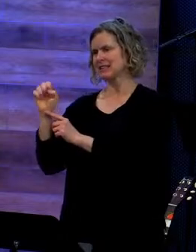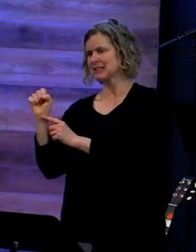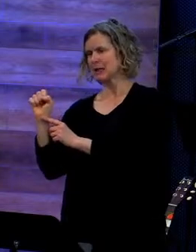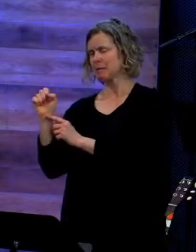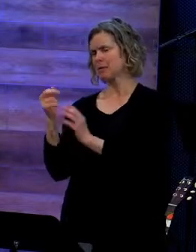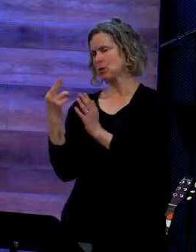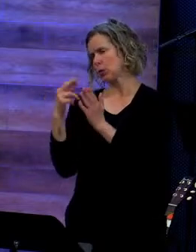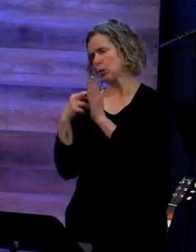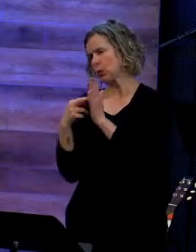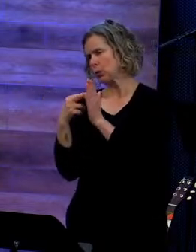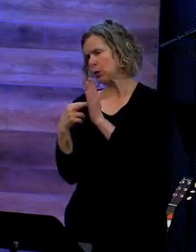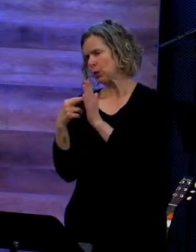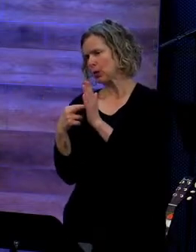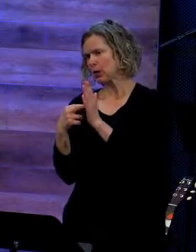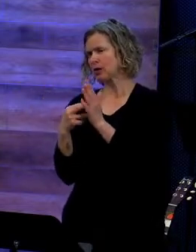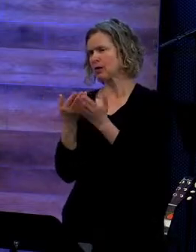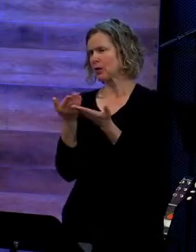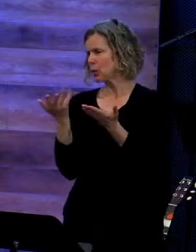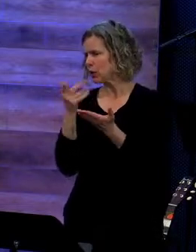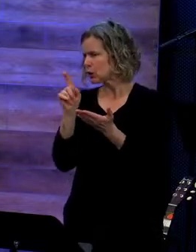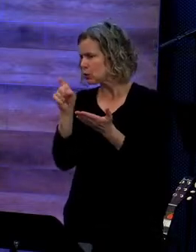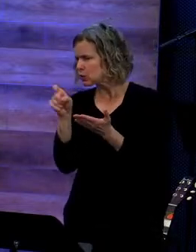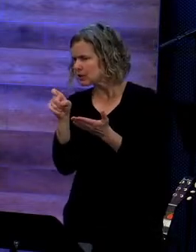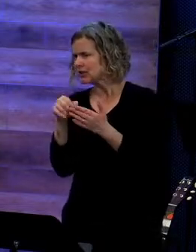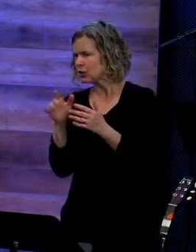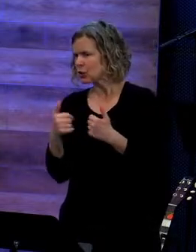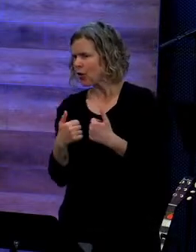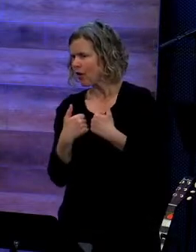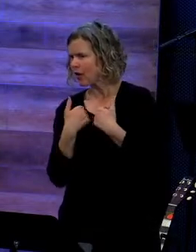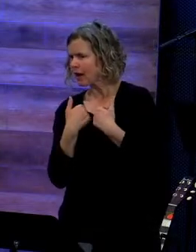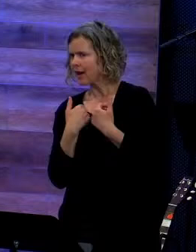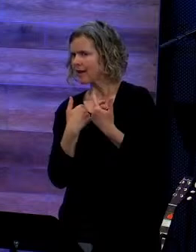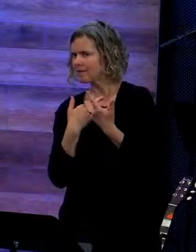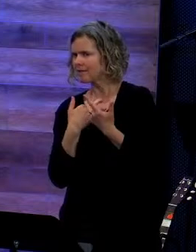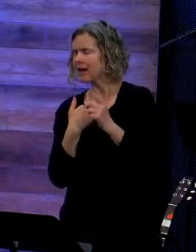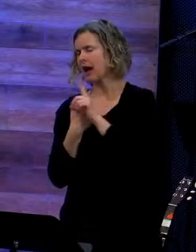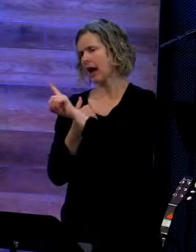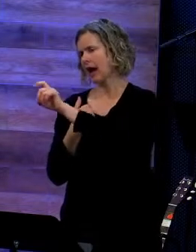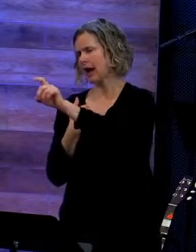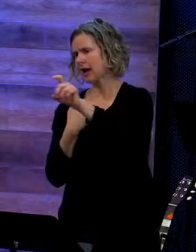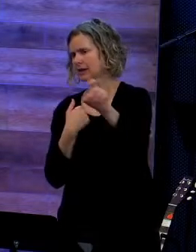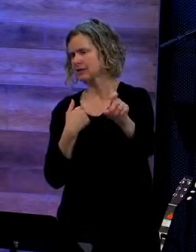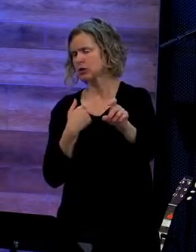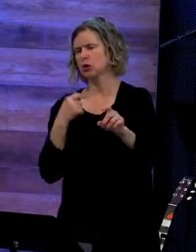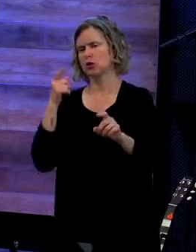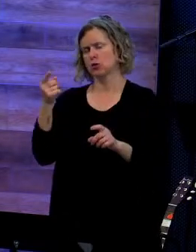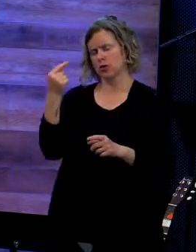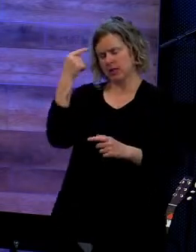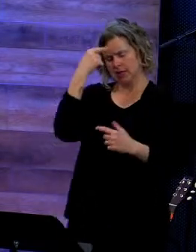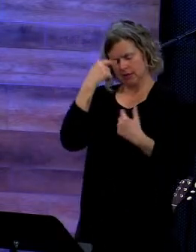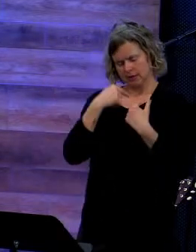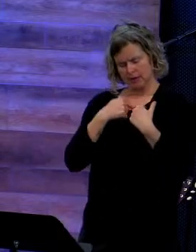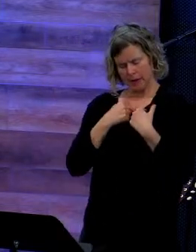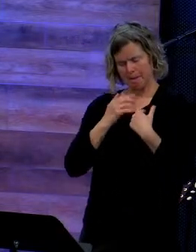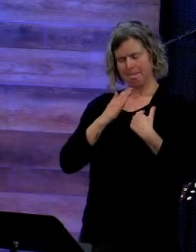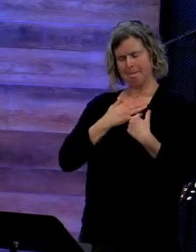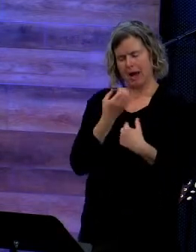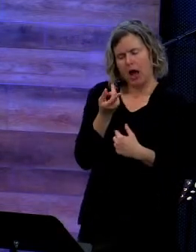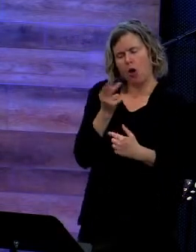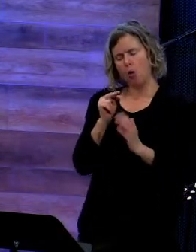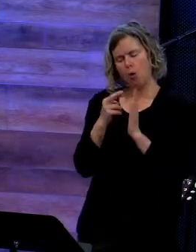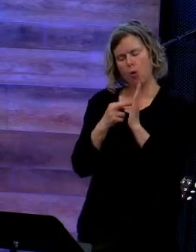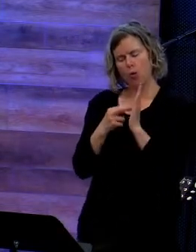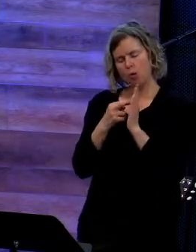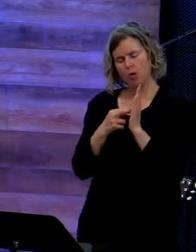personal legalisms that you need in your life. What are the rules that you need for yourself and your family to live more faithfully to Jesus? So,